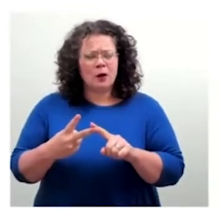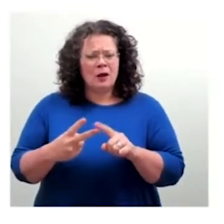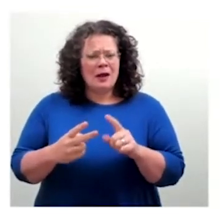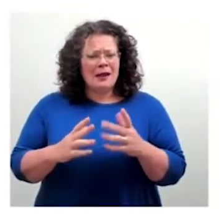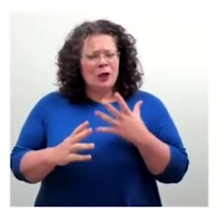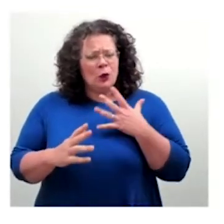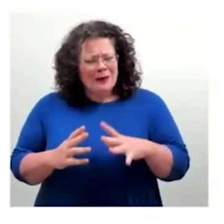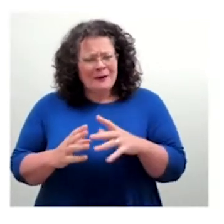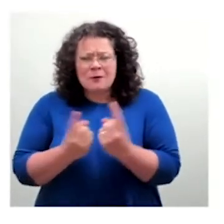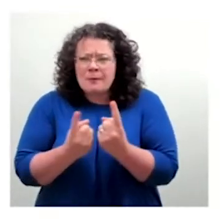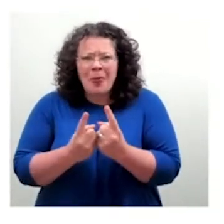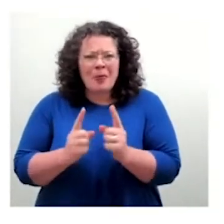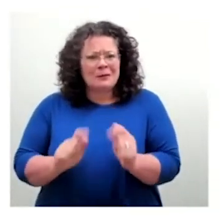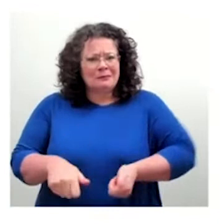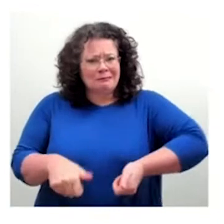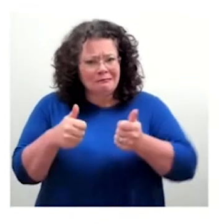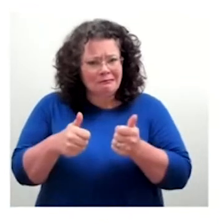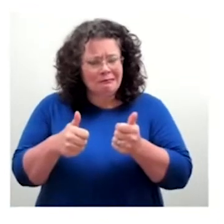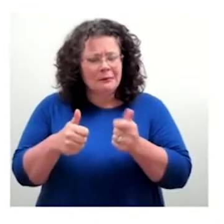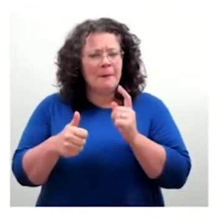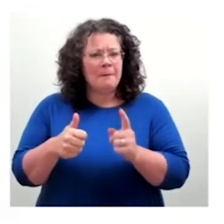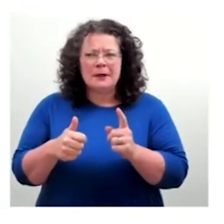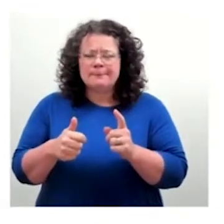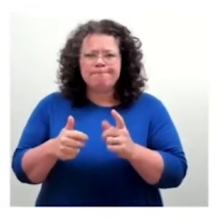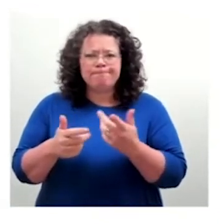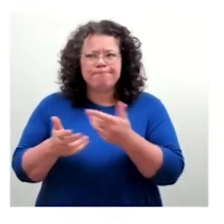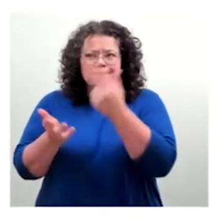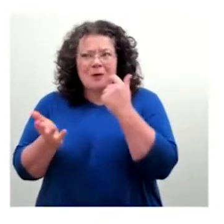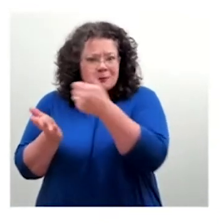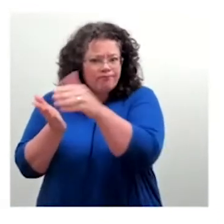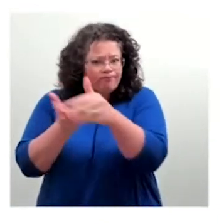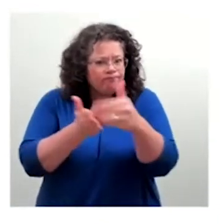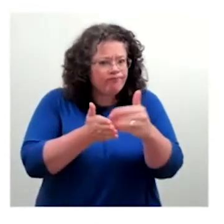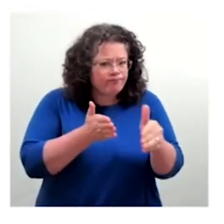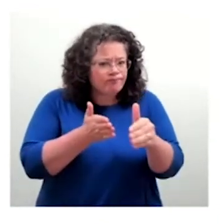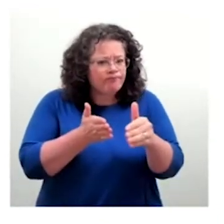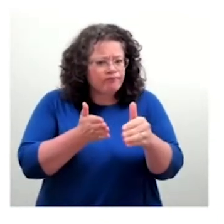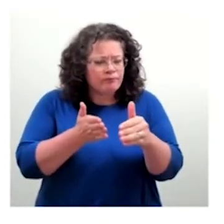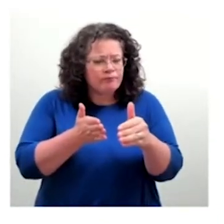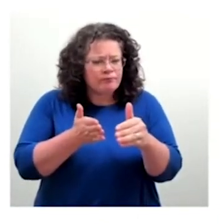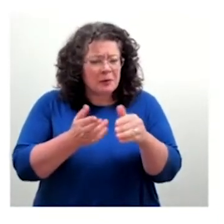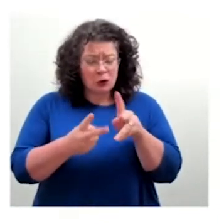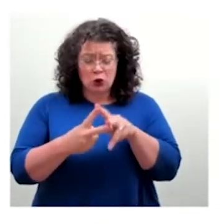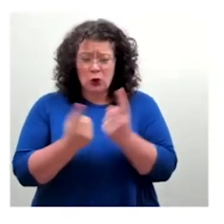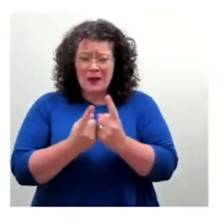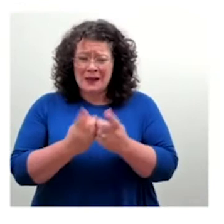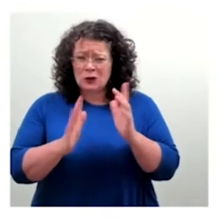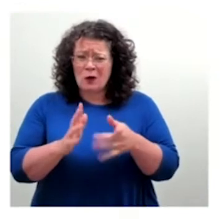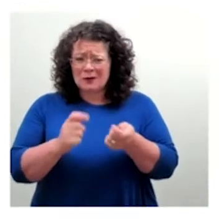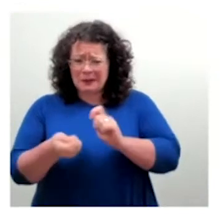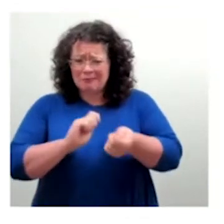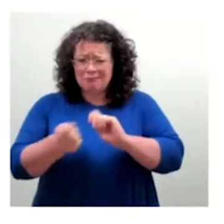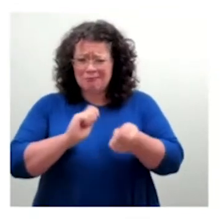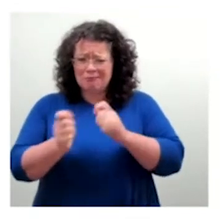hand in hand for sustainability, really. So fantastic. Yeah. Well, I mean, I think the amazing impact that technology. That both of